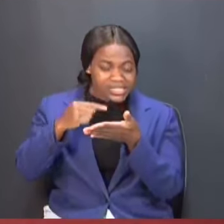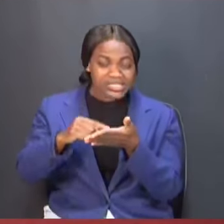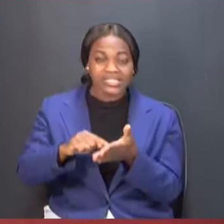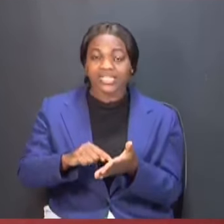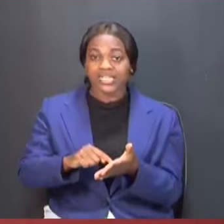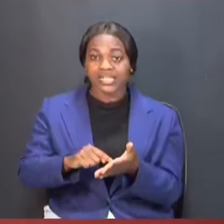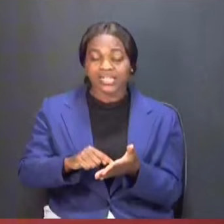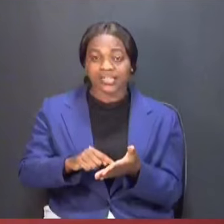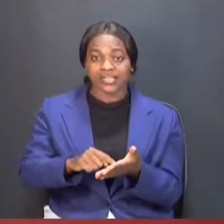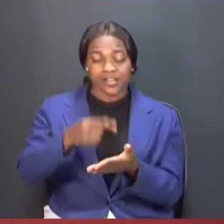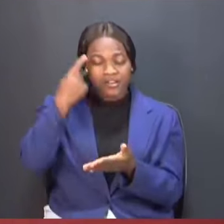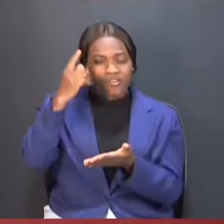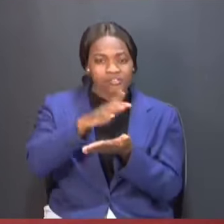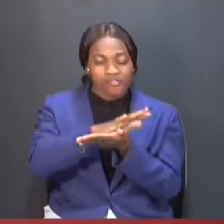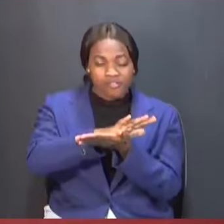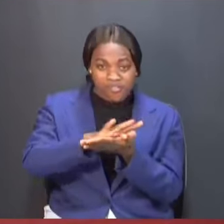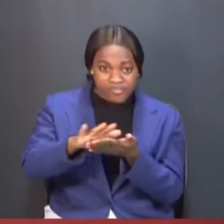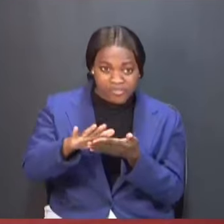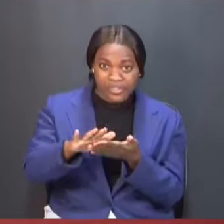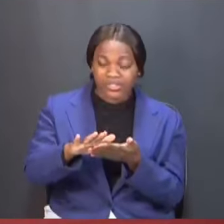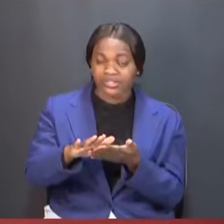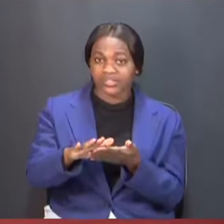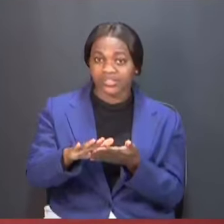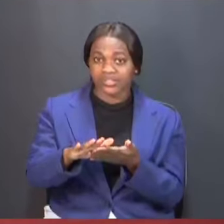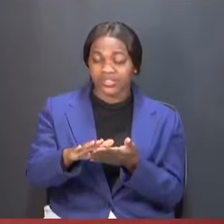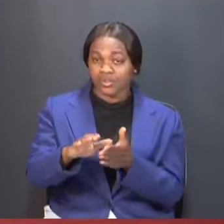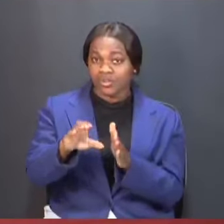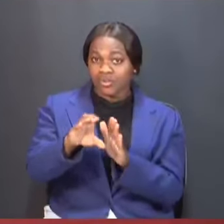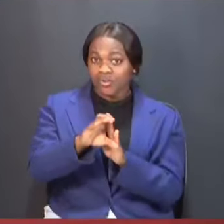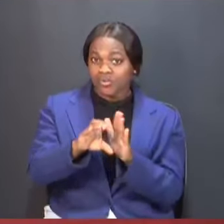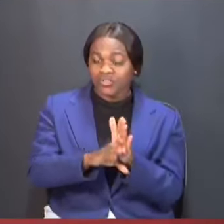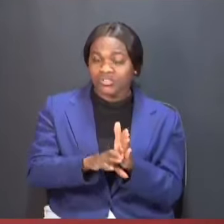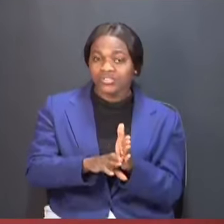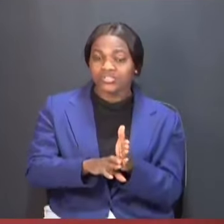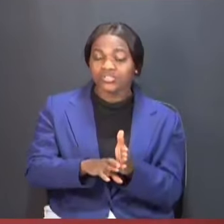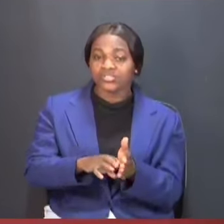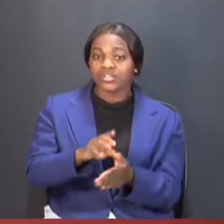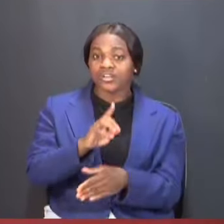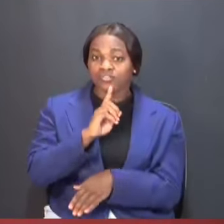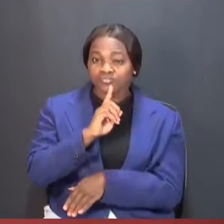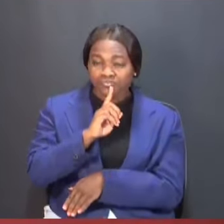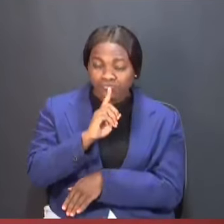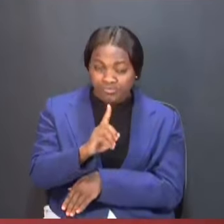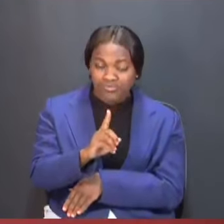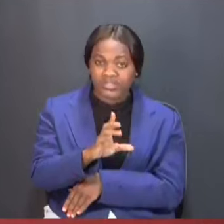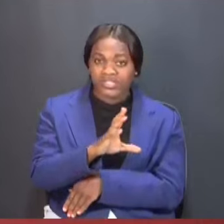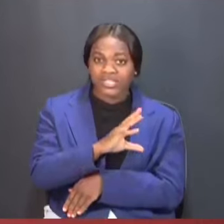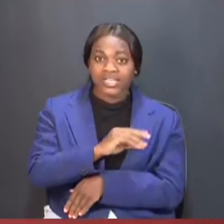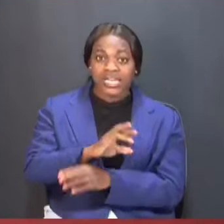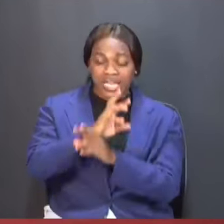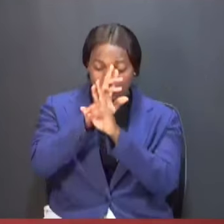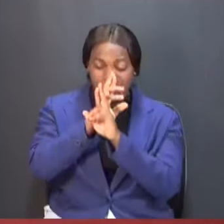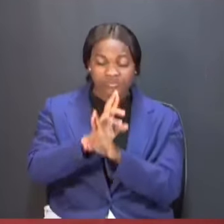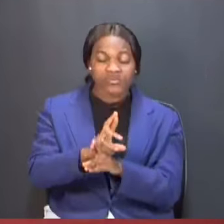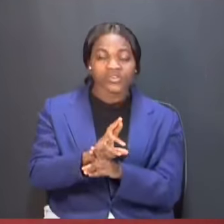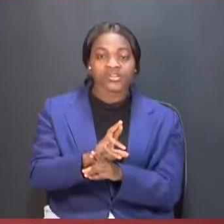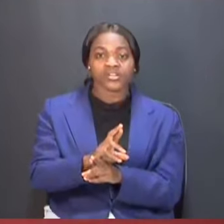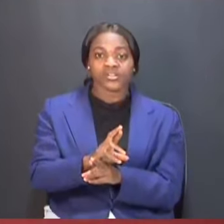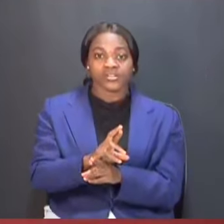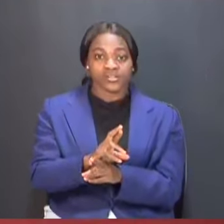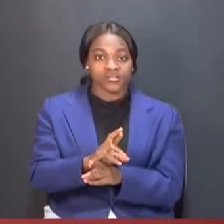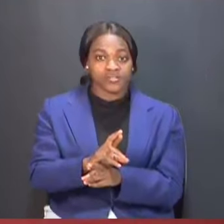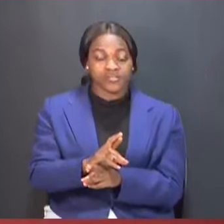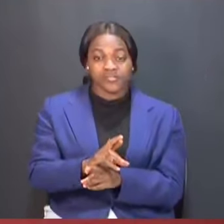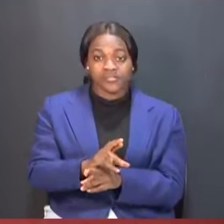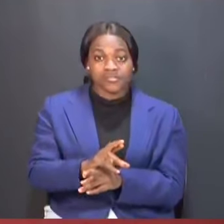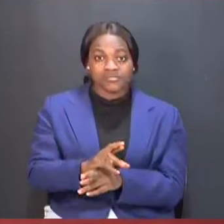fairness, constitutional fidelity, and a clear regard for the institutional independence of Parliament.